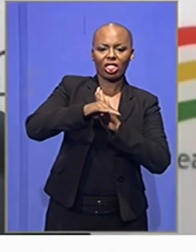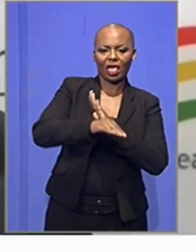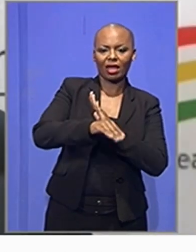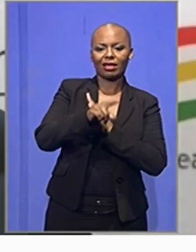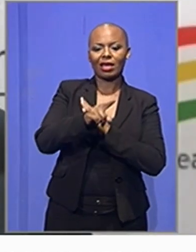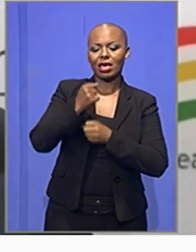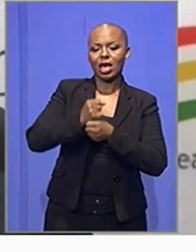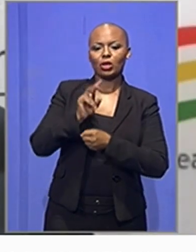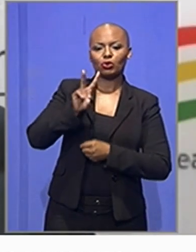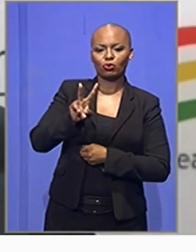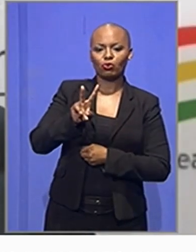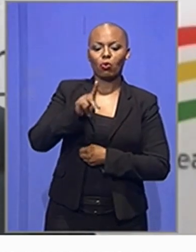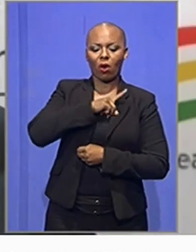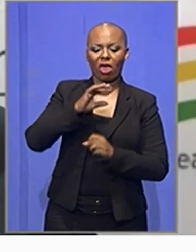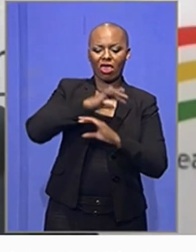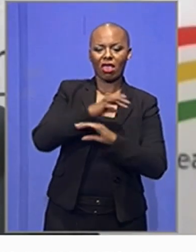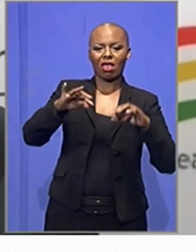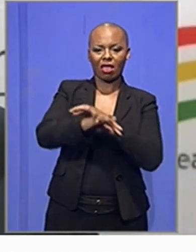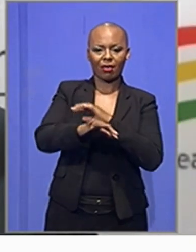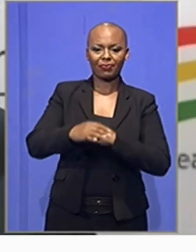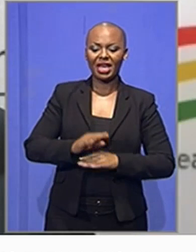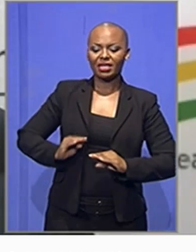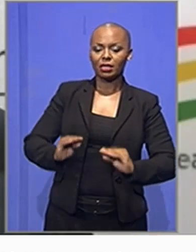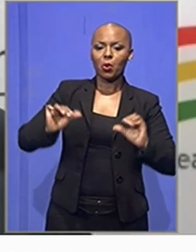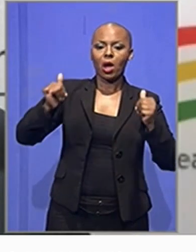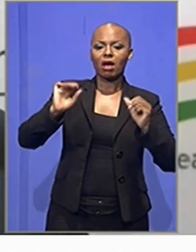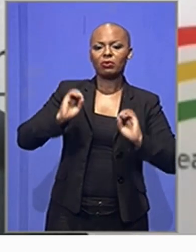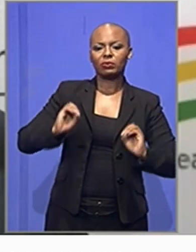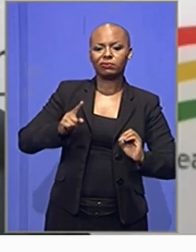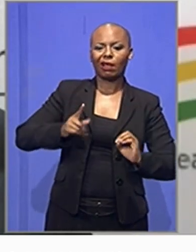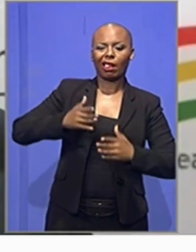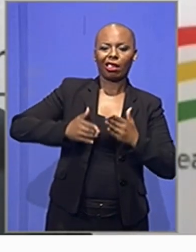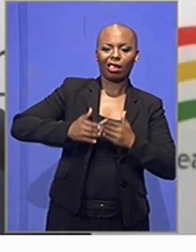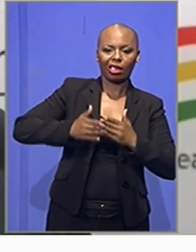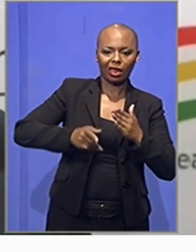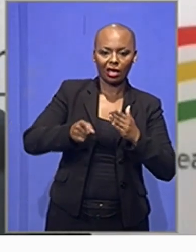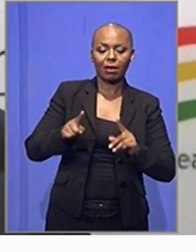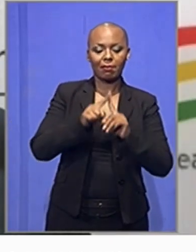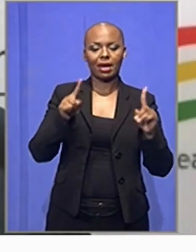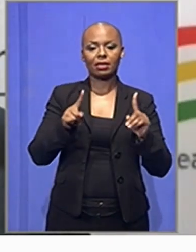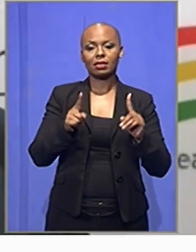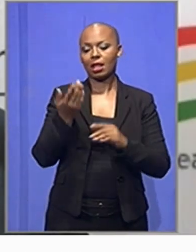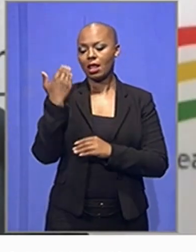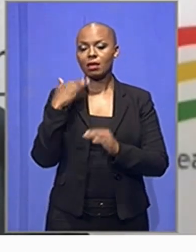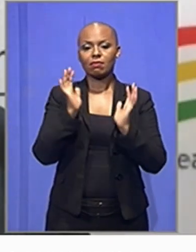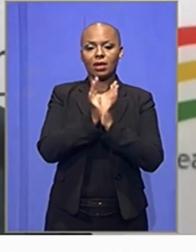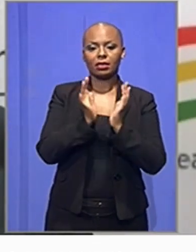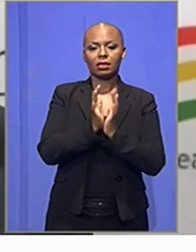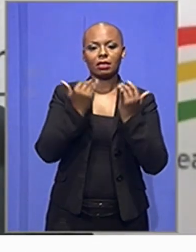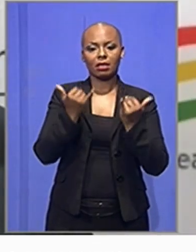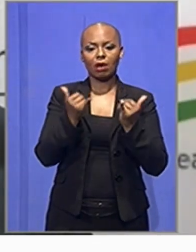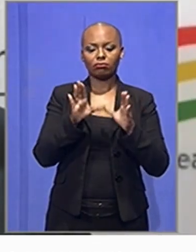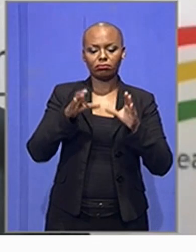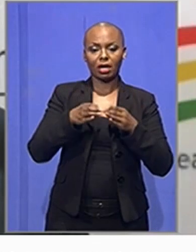devastating. At the basic education level, Kgothaletso last week, we resolved that the sector will need to be rebooted,